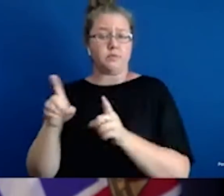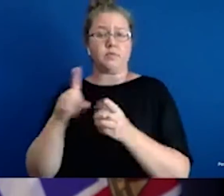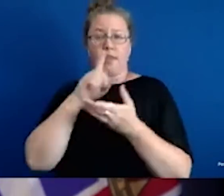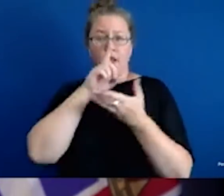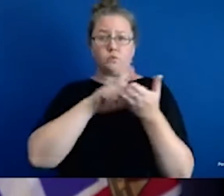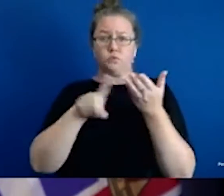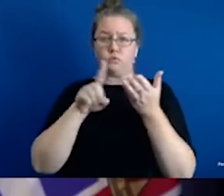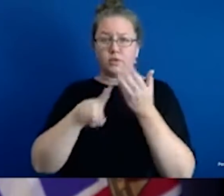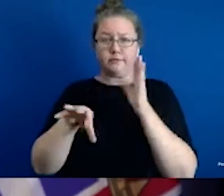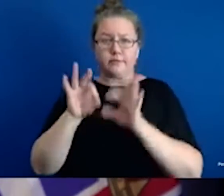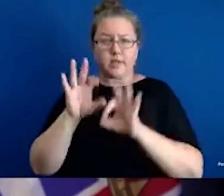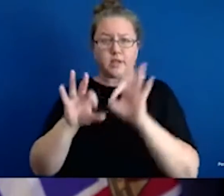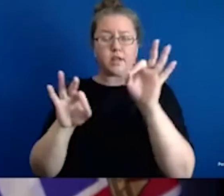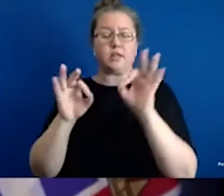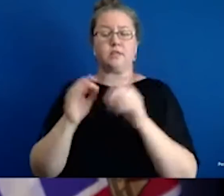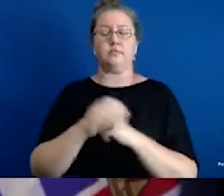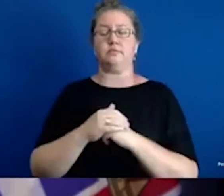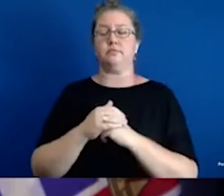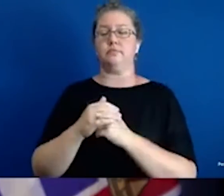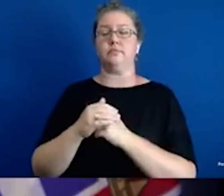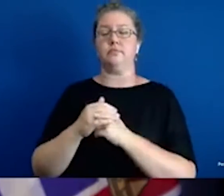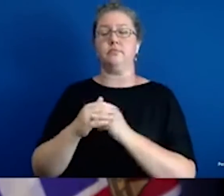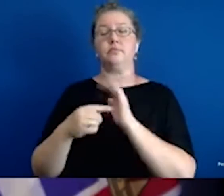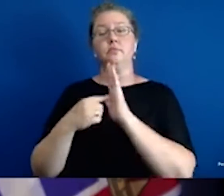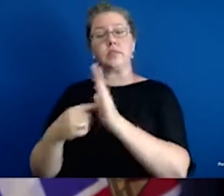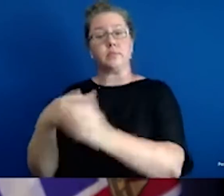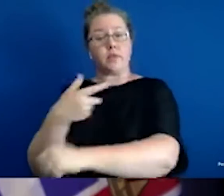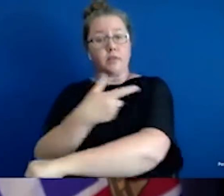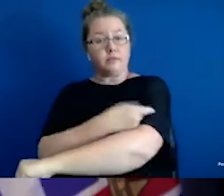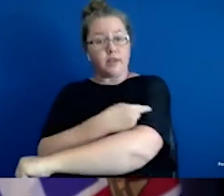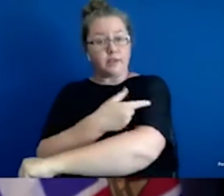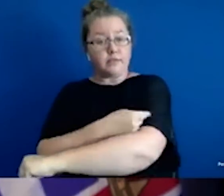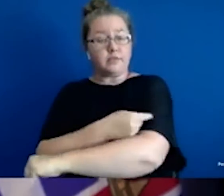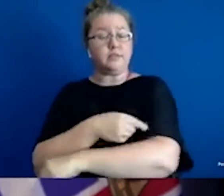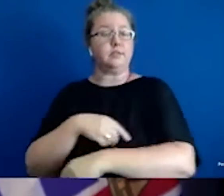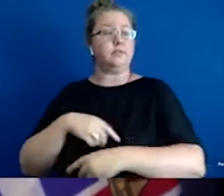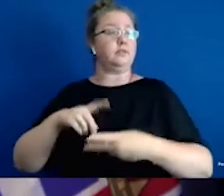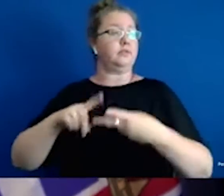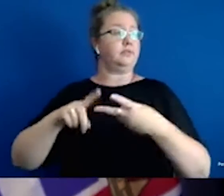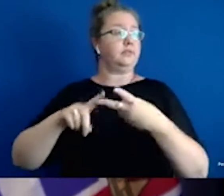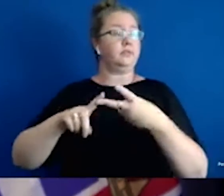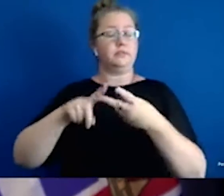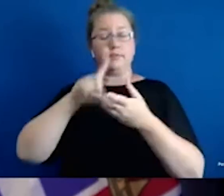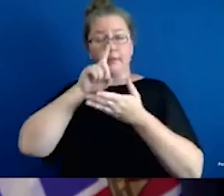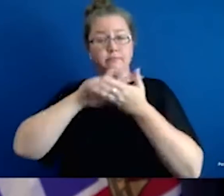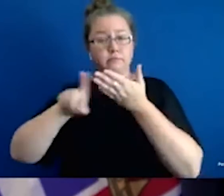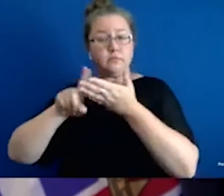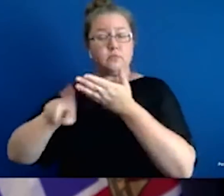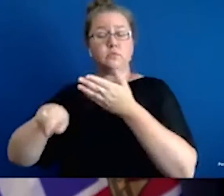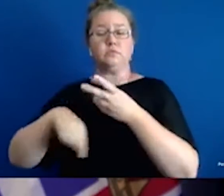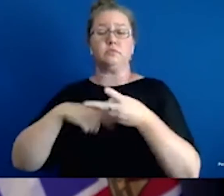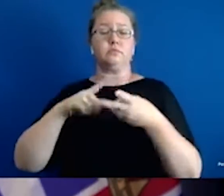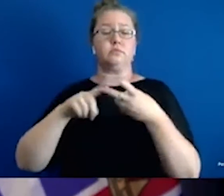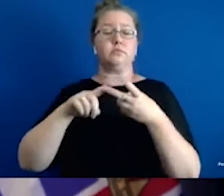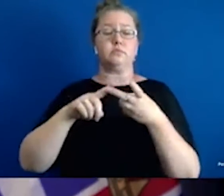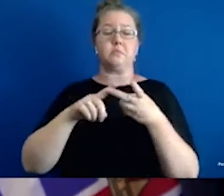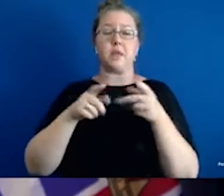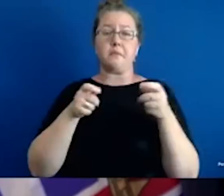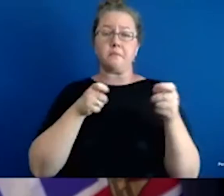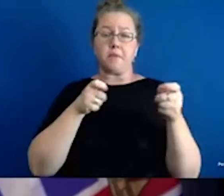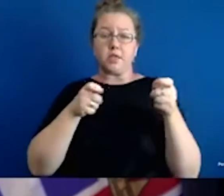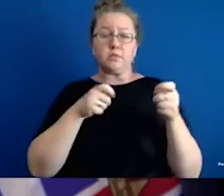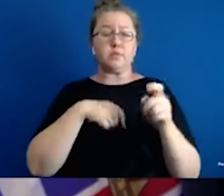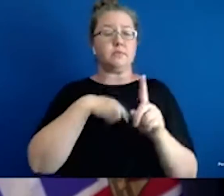world. And part of that is things like some of the therapeutics and the vaccine initiatives. Some of it also is looking at